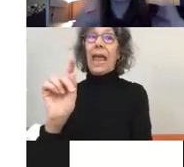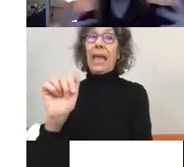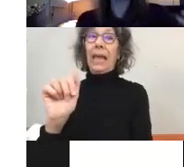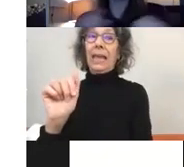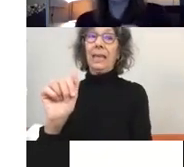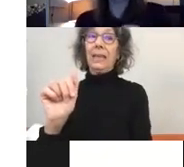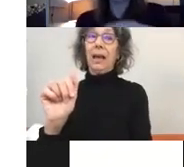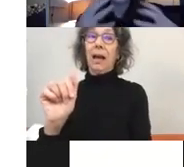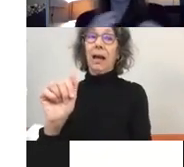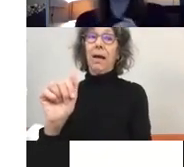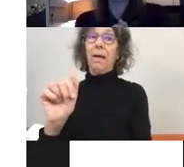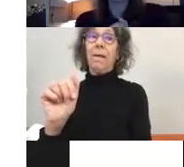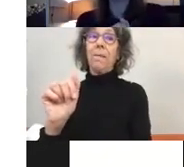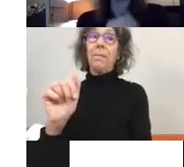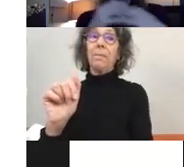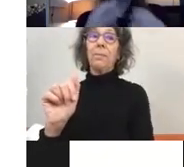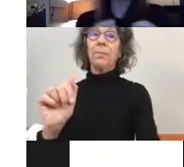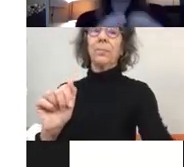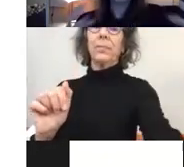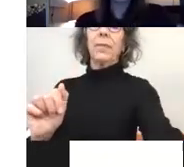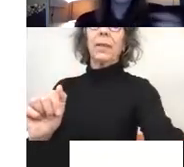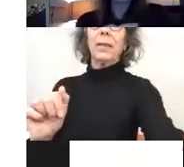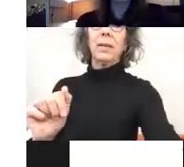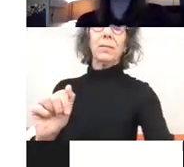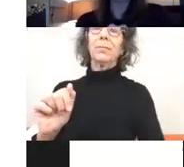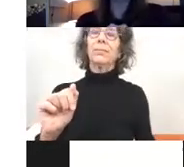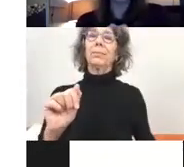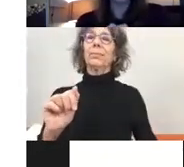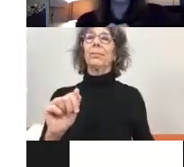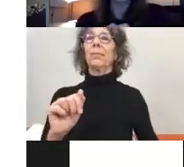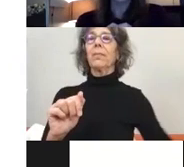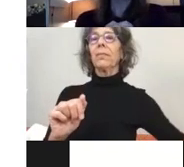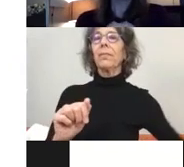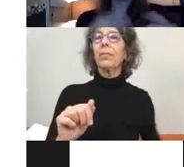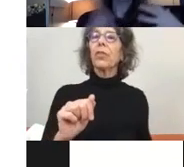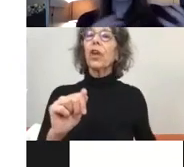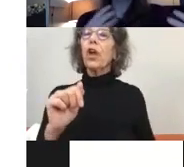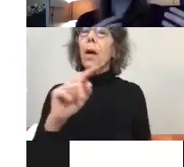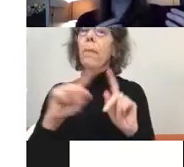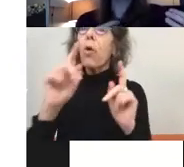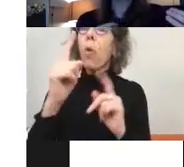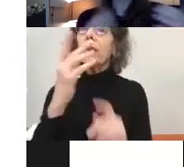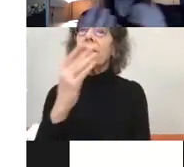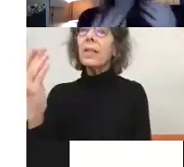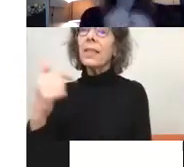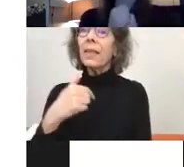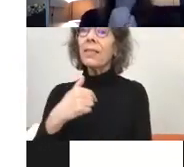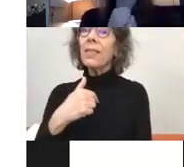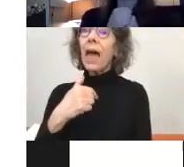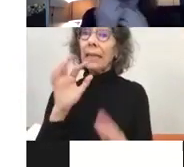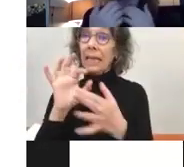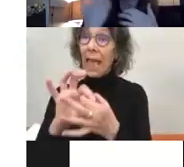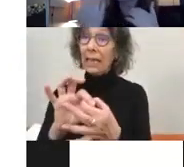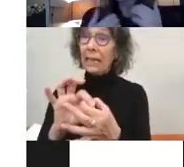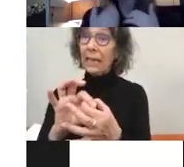like characterize from a data perspective COVID patients and what they are experiencing. But one of the things that connects is like